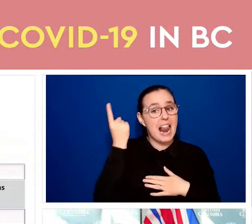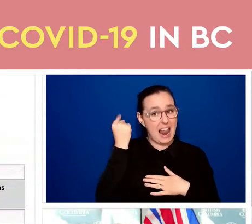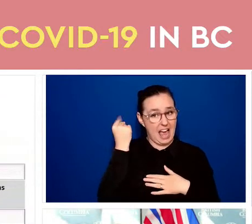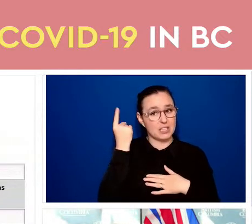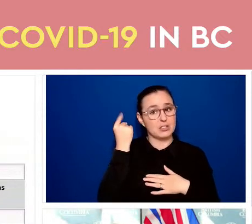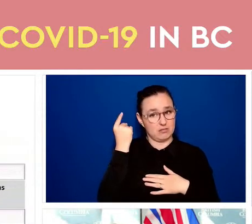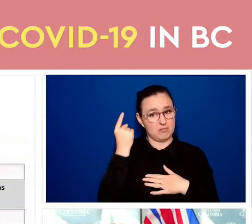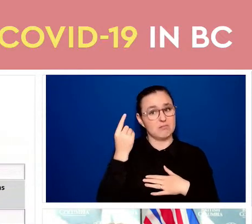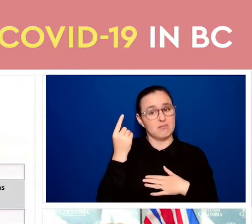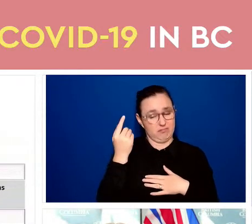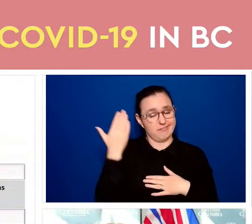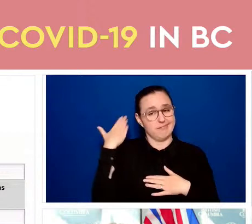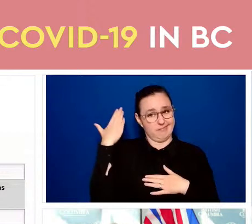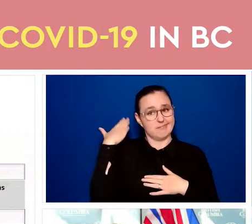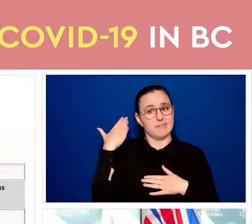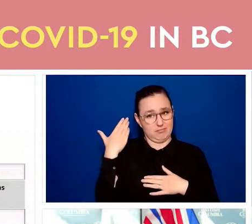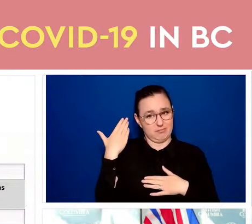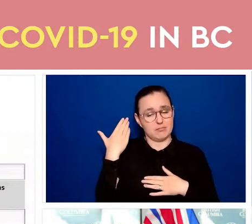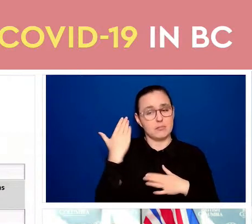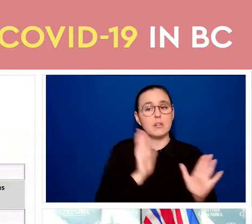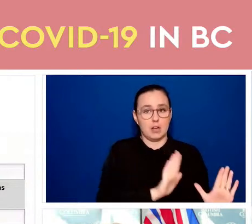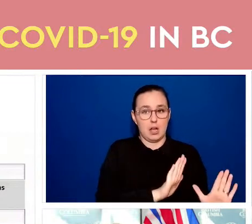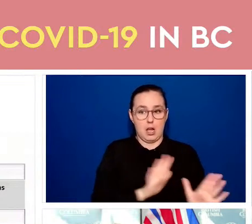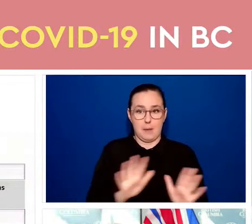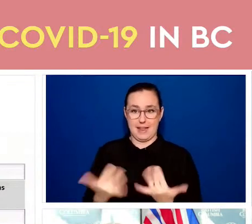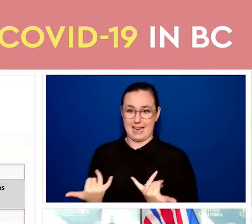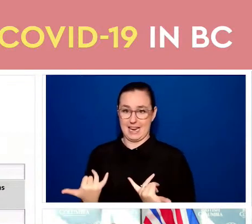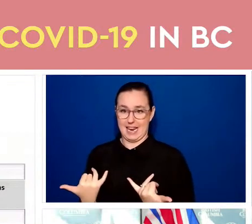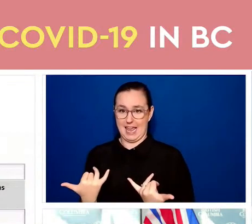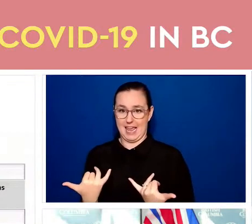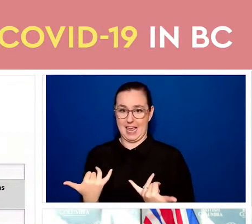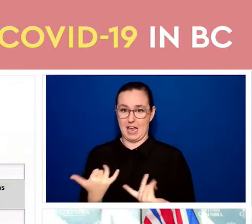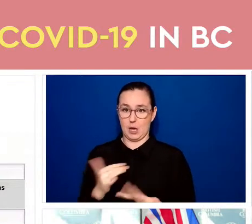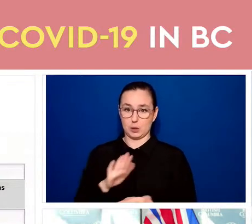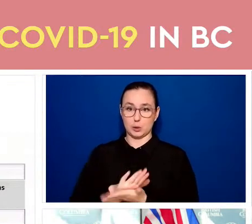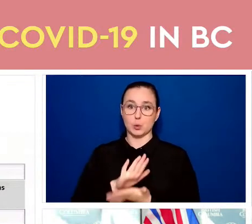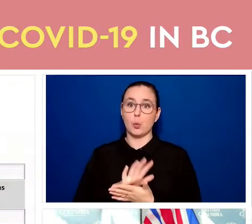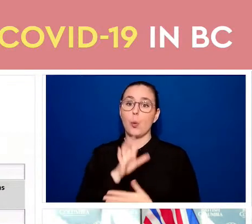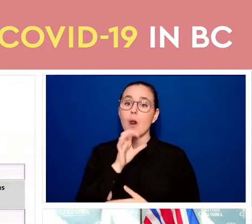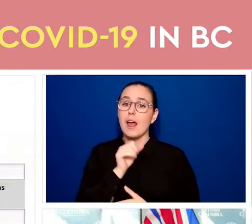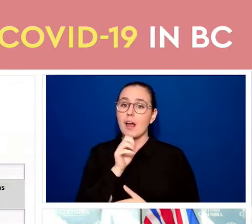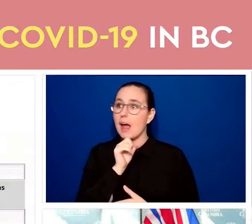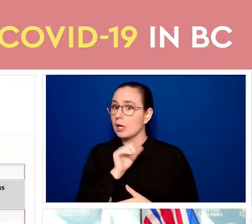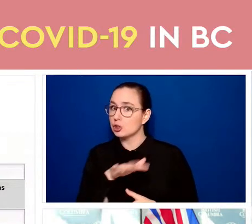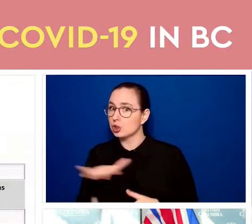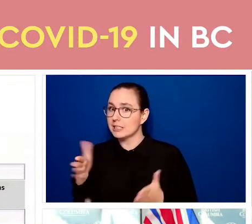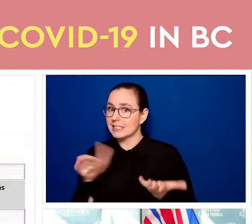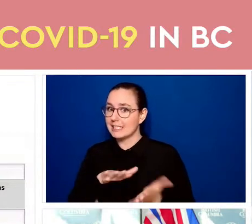We've not seen any deaths in school-age children, and we hope that that will continue.